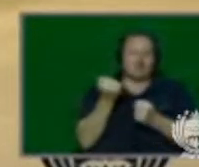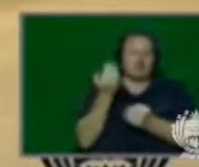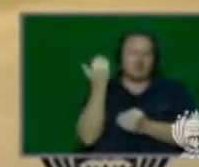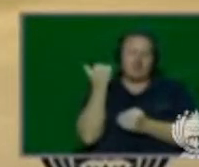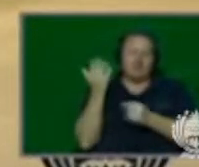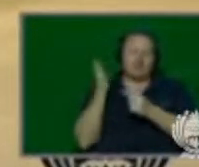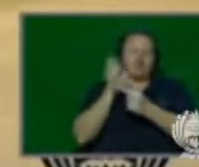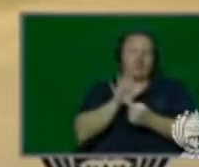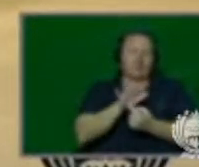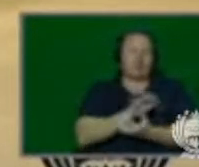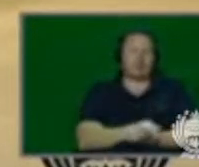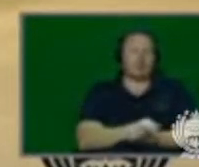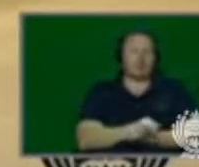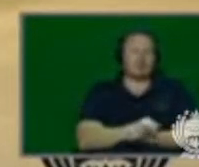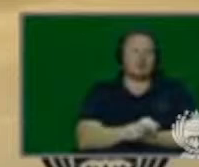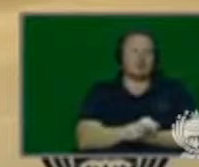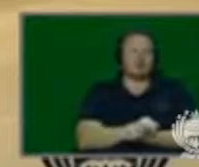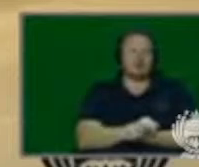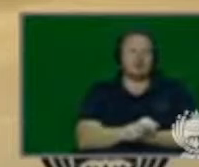Go back to the postponement